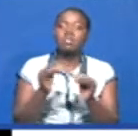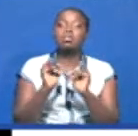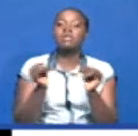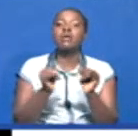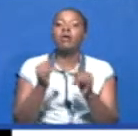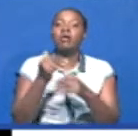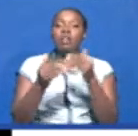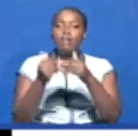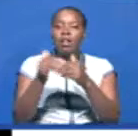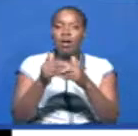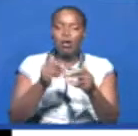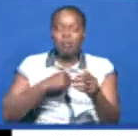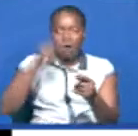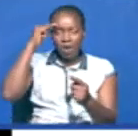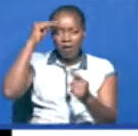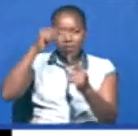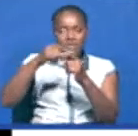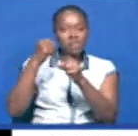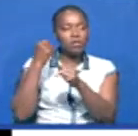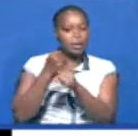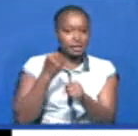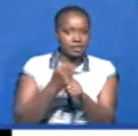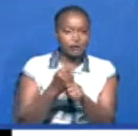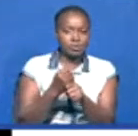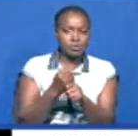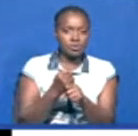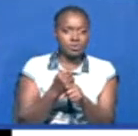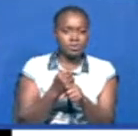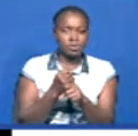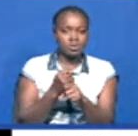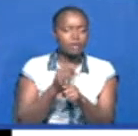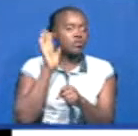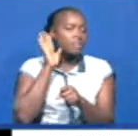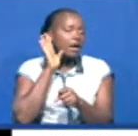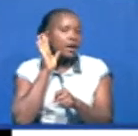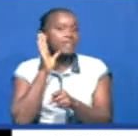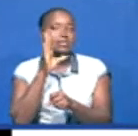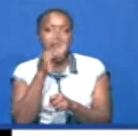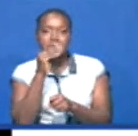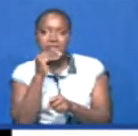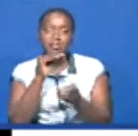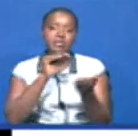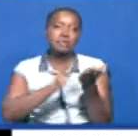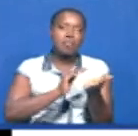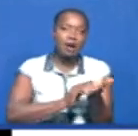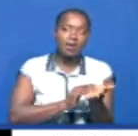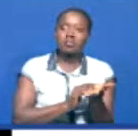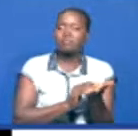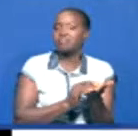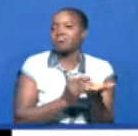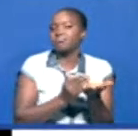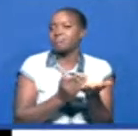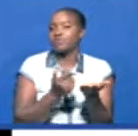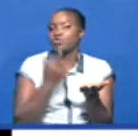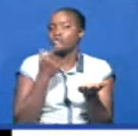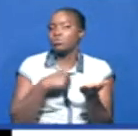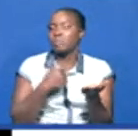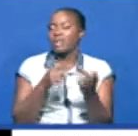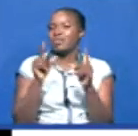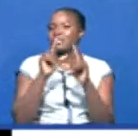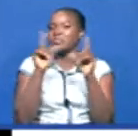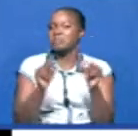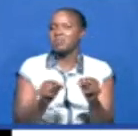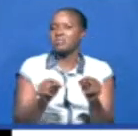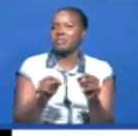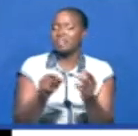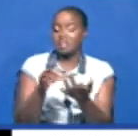is my main task. We have had speeches, we have had remarks, so mine will be very brief, specifically